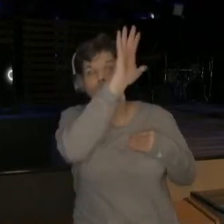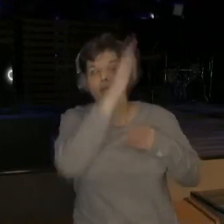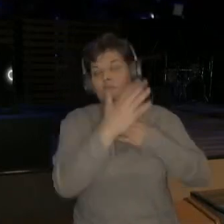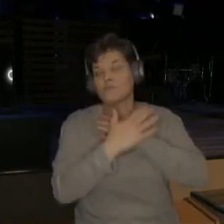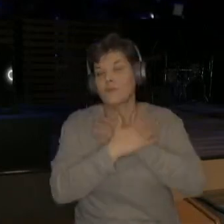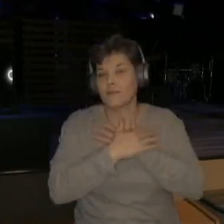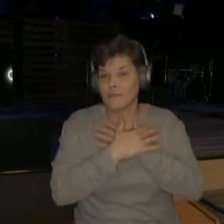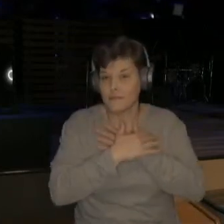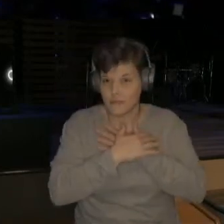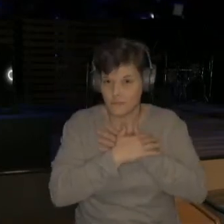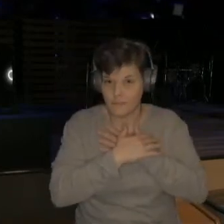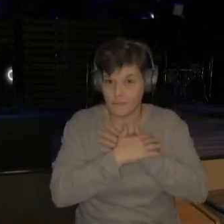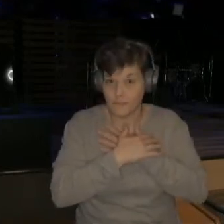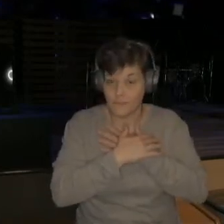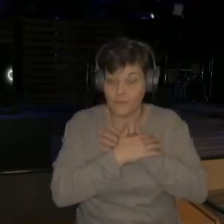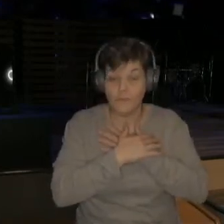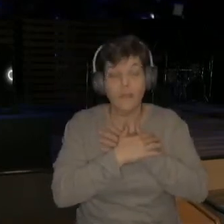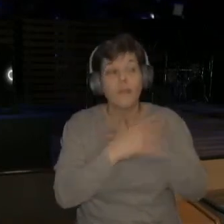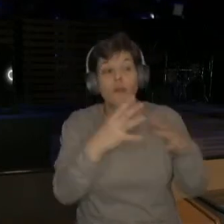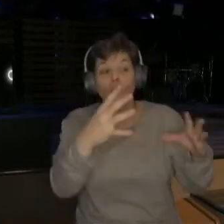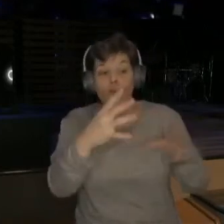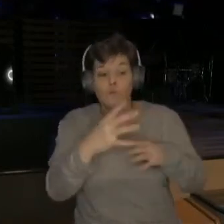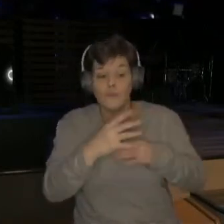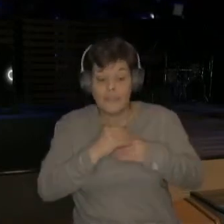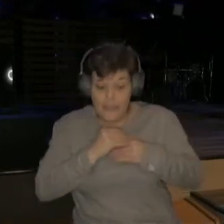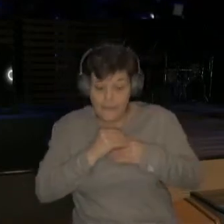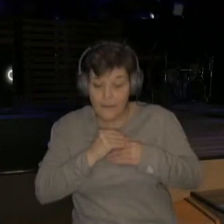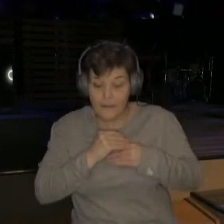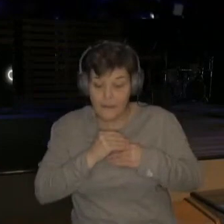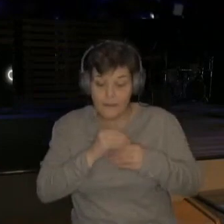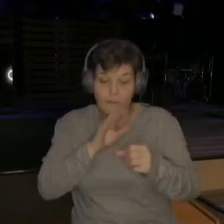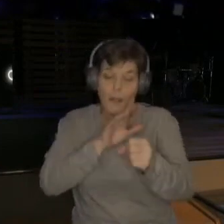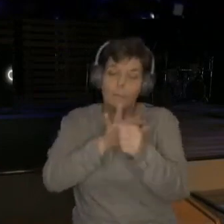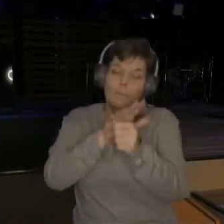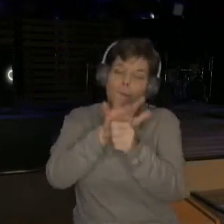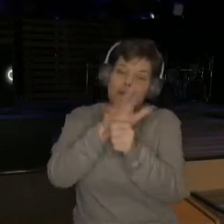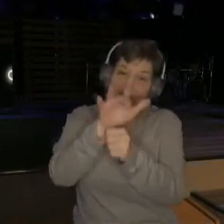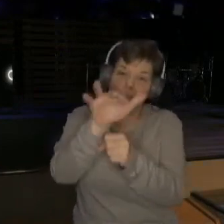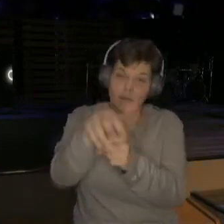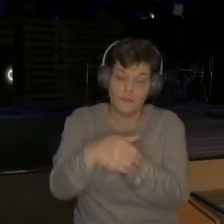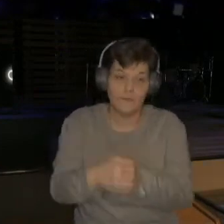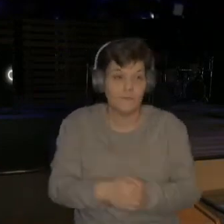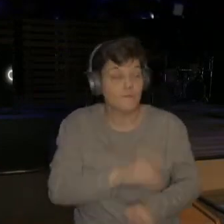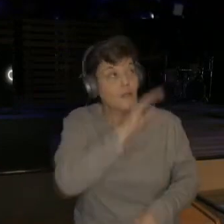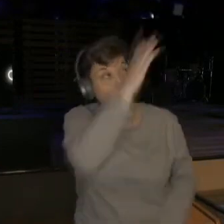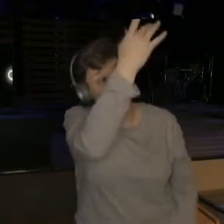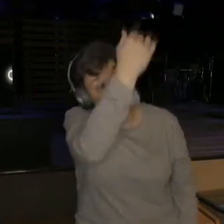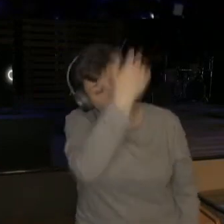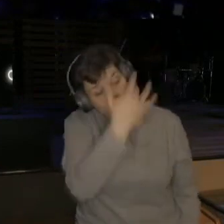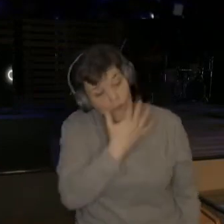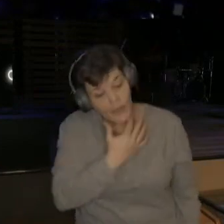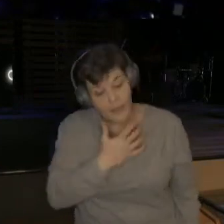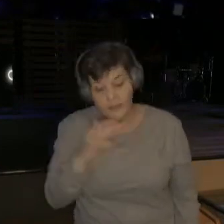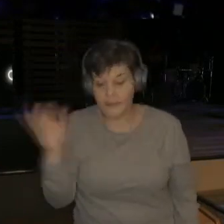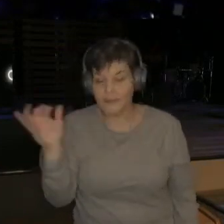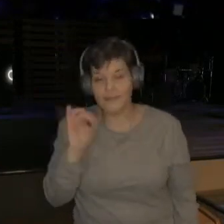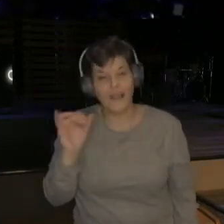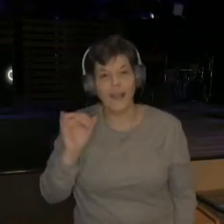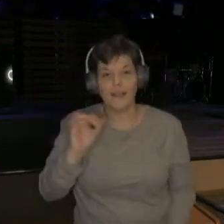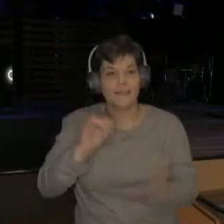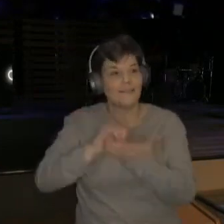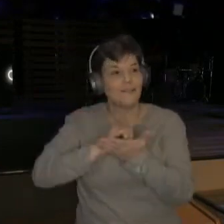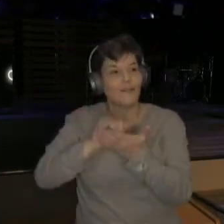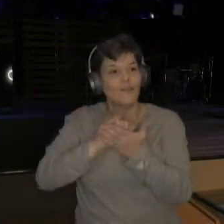and receive it abundantly. God's grace is like the great Niagara Falls, and we go to it